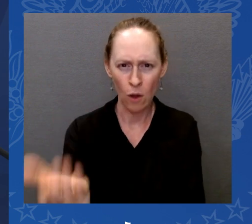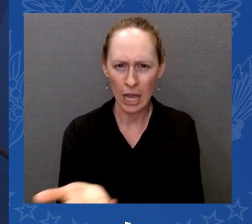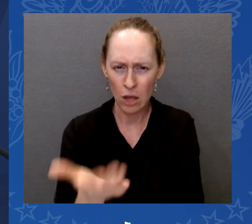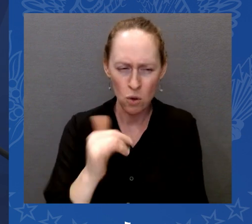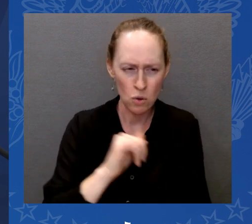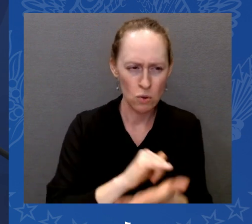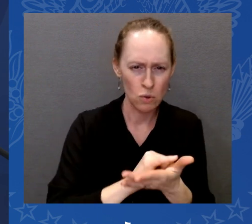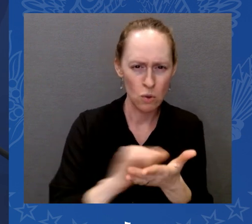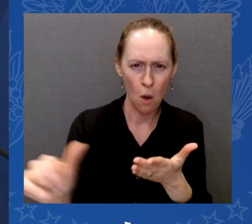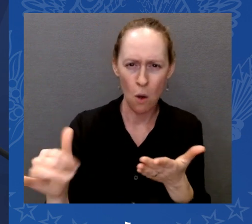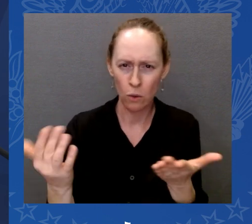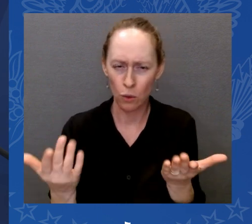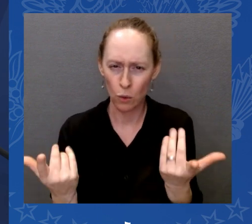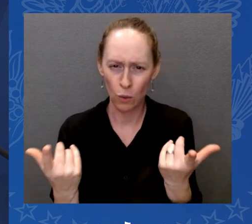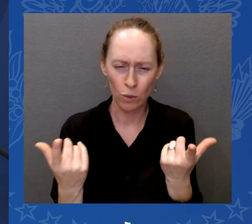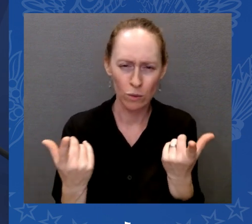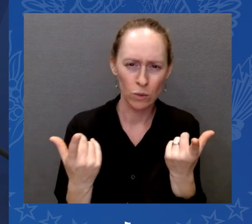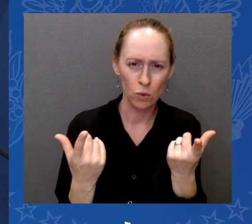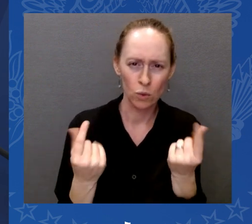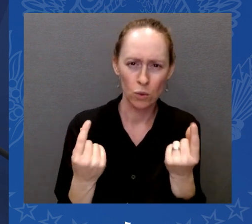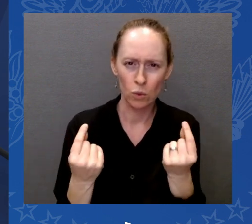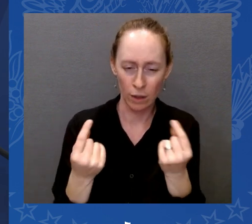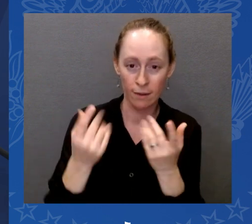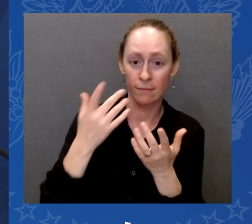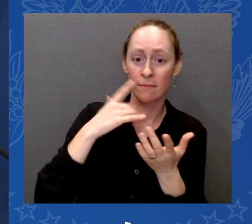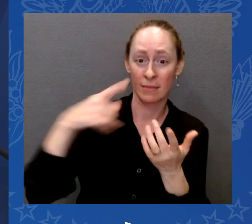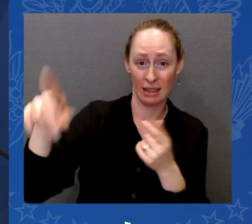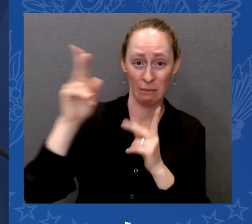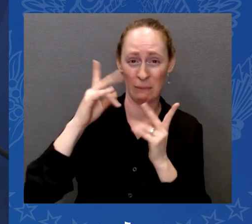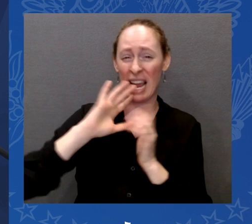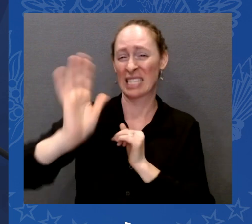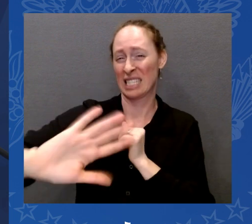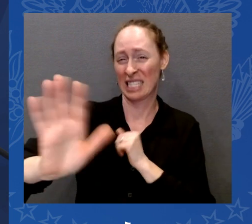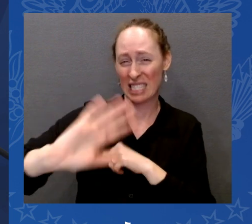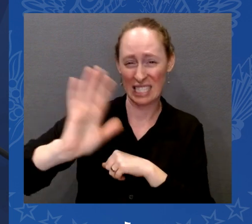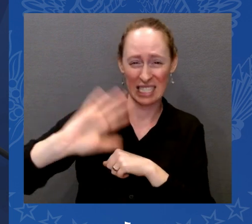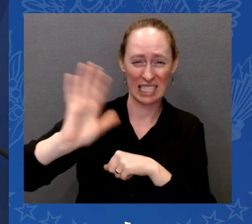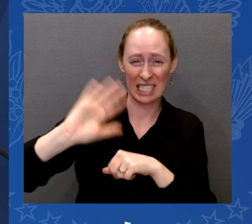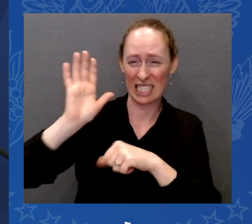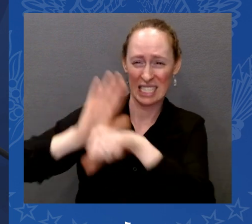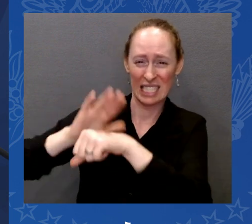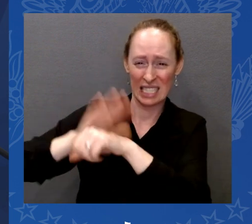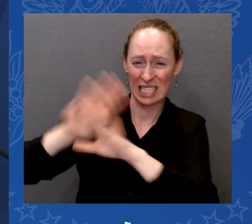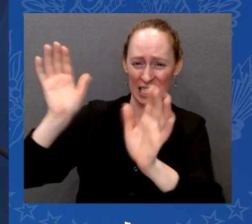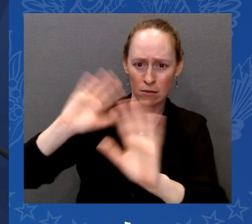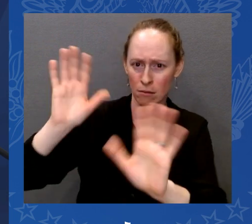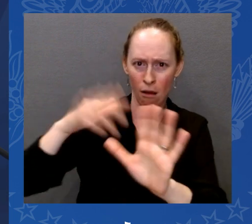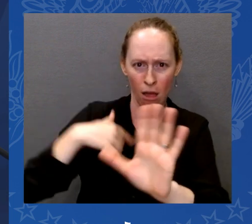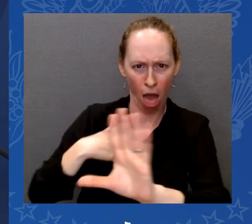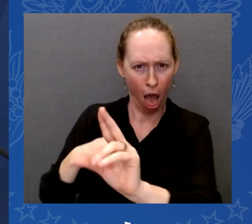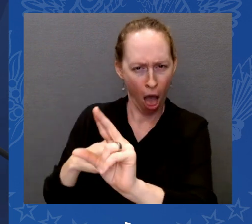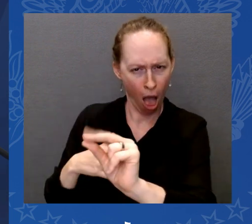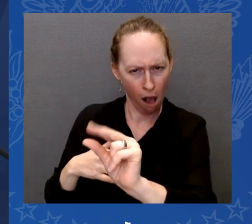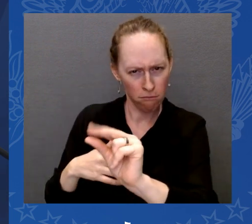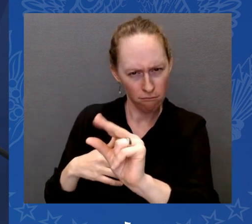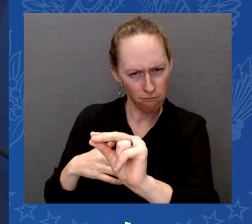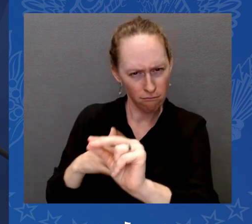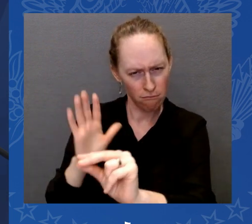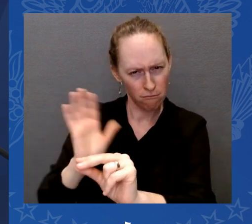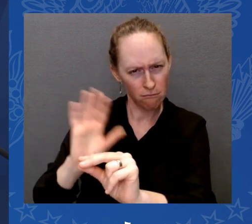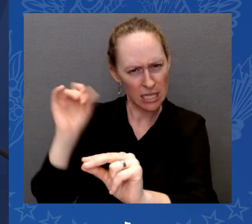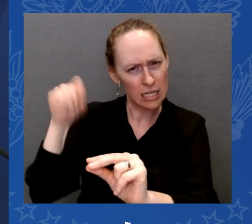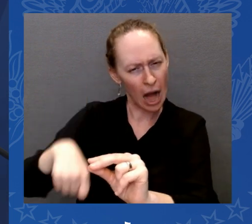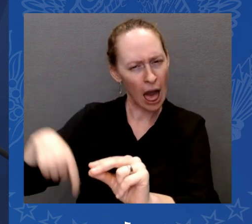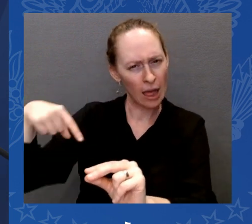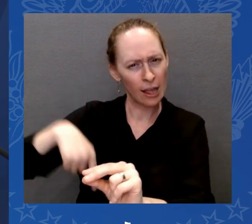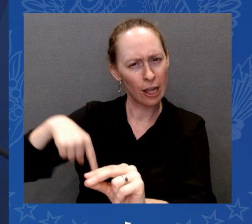build a business. Oh, no, they're not so friendly. I said, we're going to prove them wrong. And what we had to do, we went to the legislature, and I